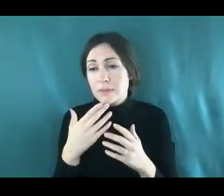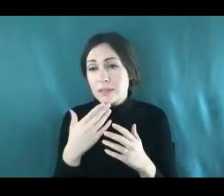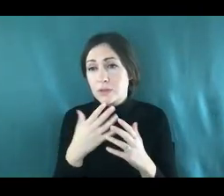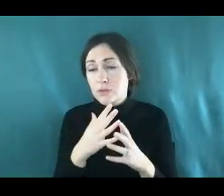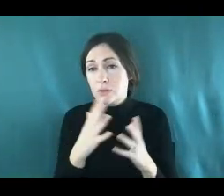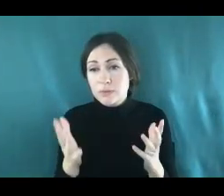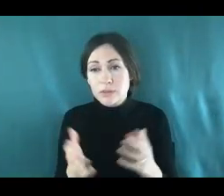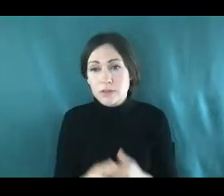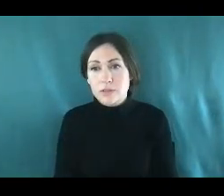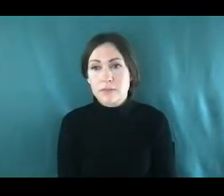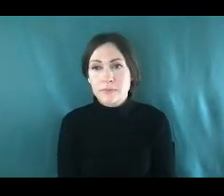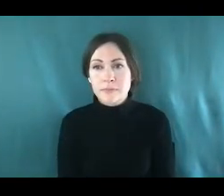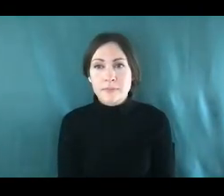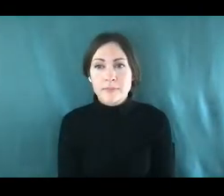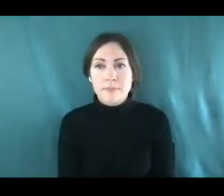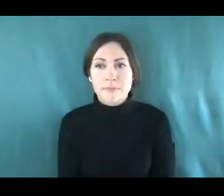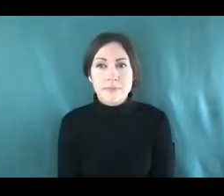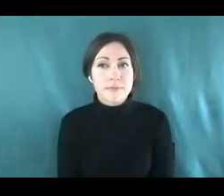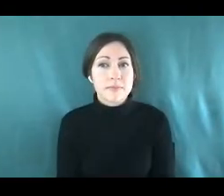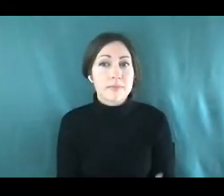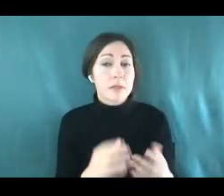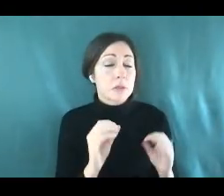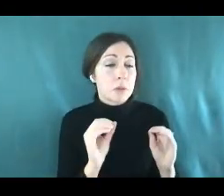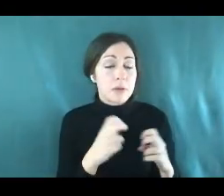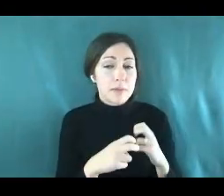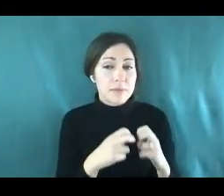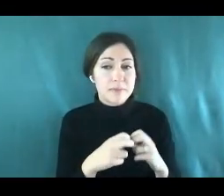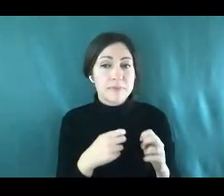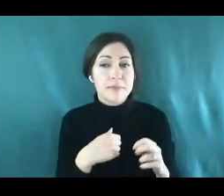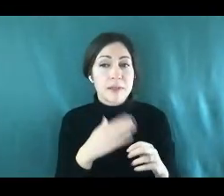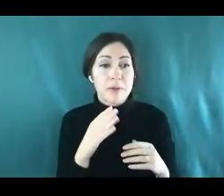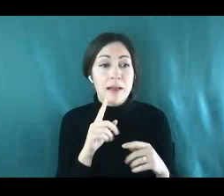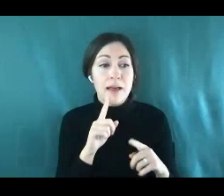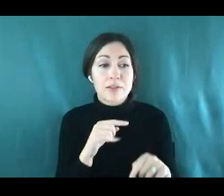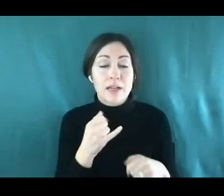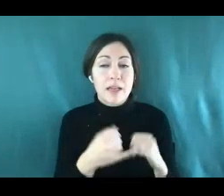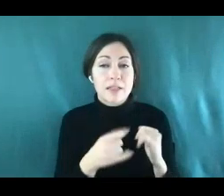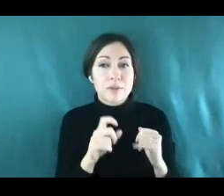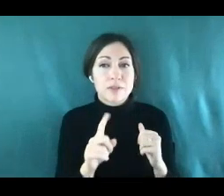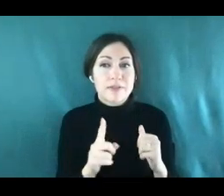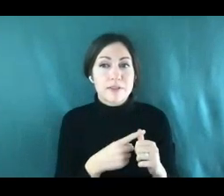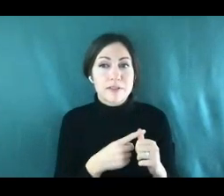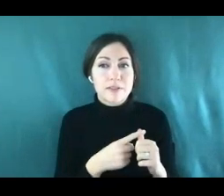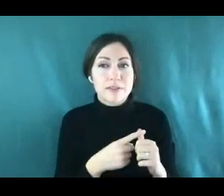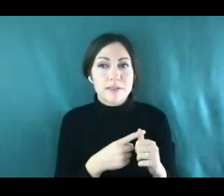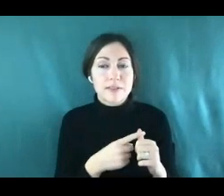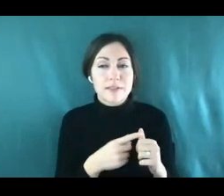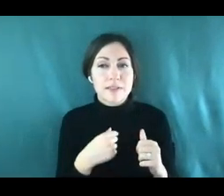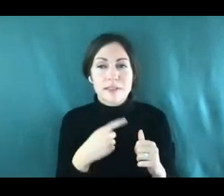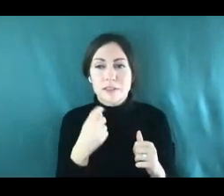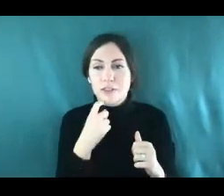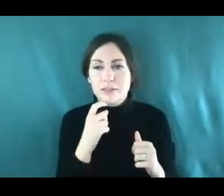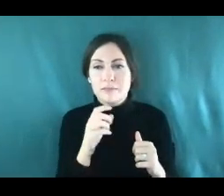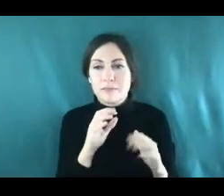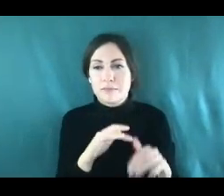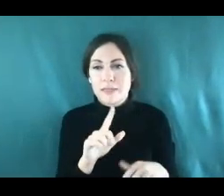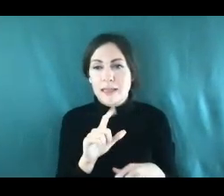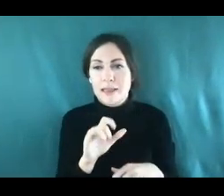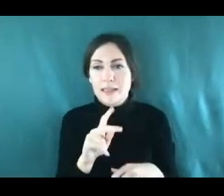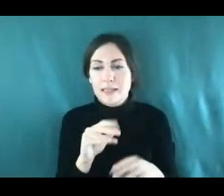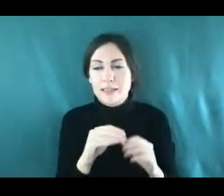much. No problem. I'm going to answer your last question first because I dropped a link in the chat. So on